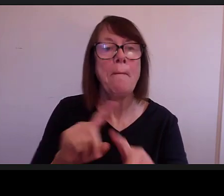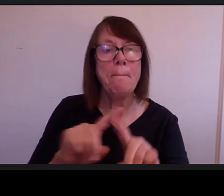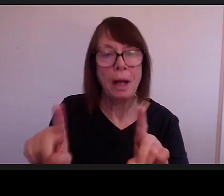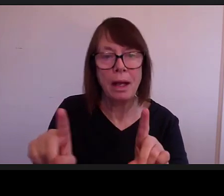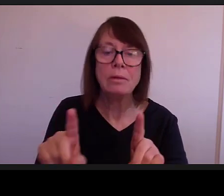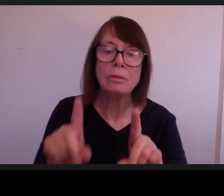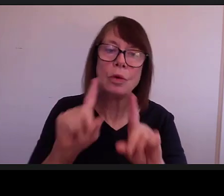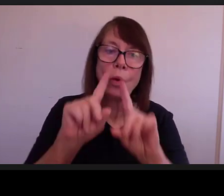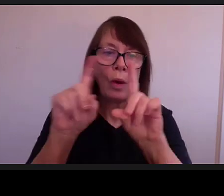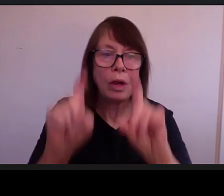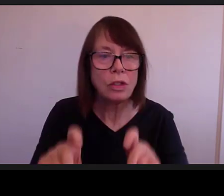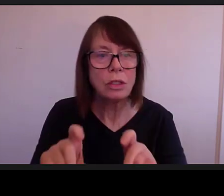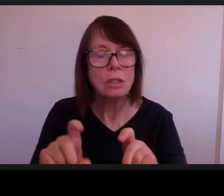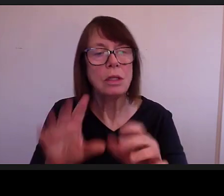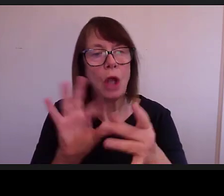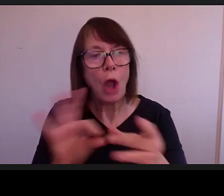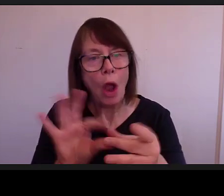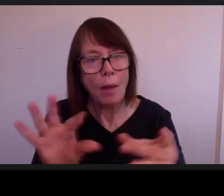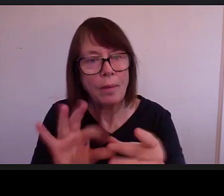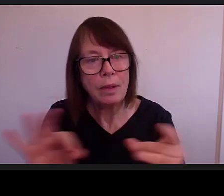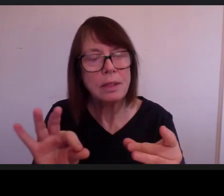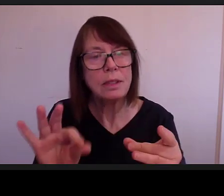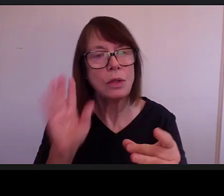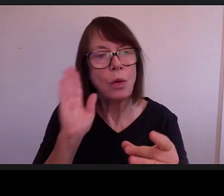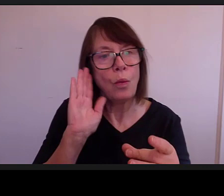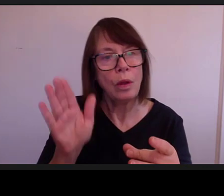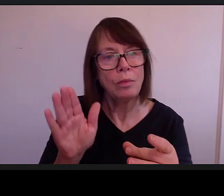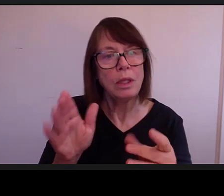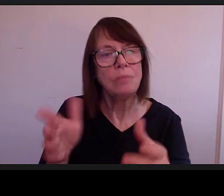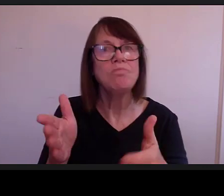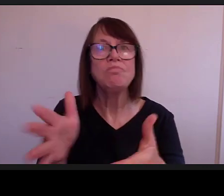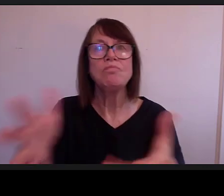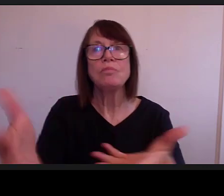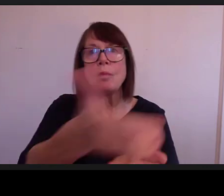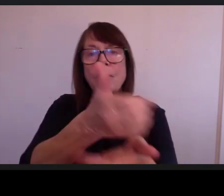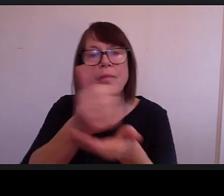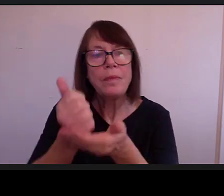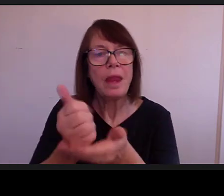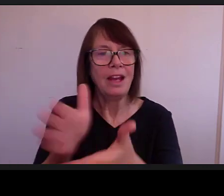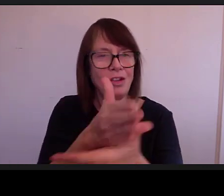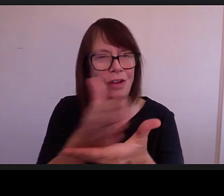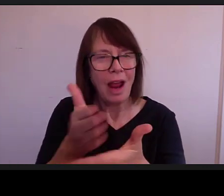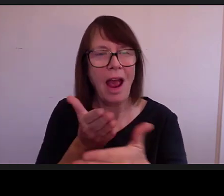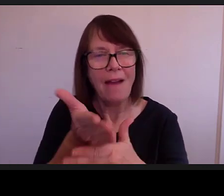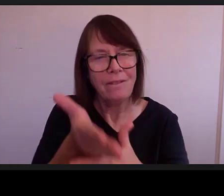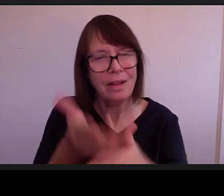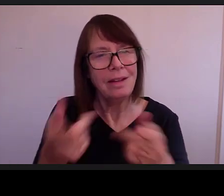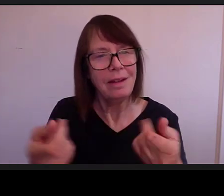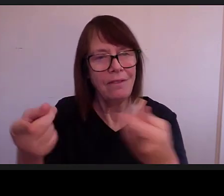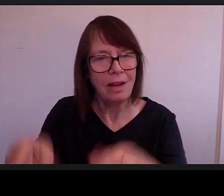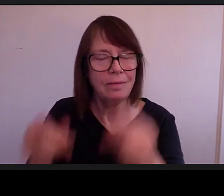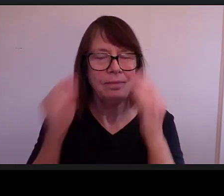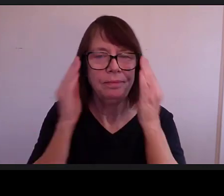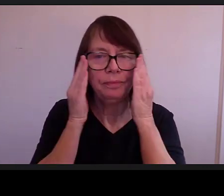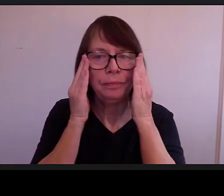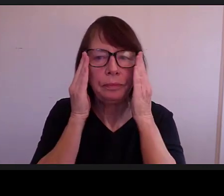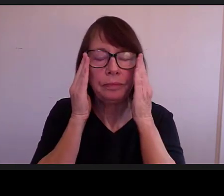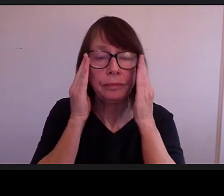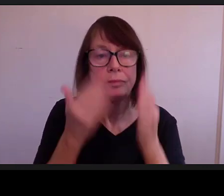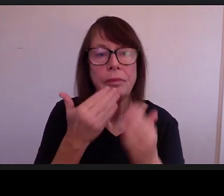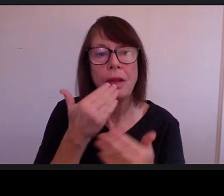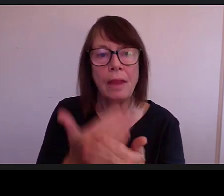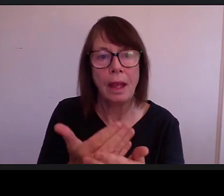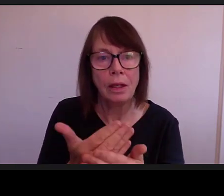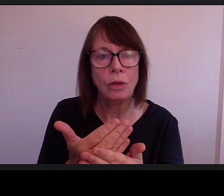your comments will be collated and responses will be shared after the event. And finally, please note that this session is